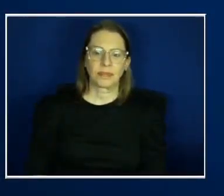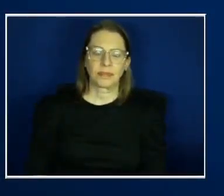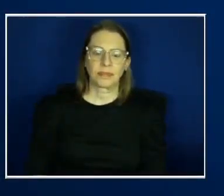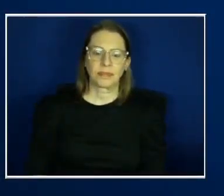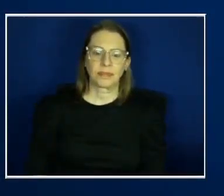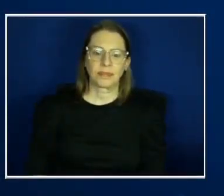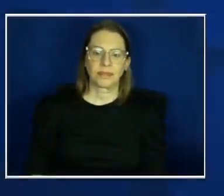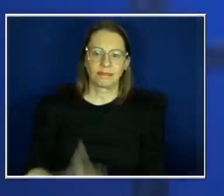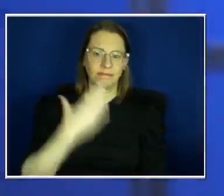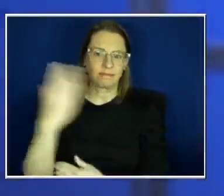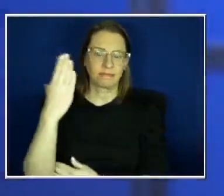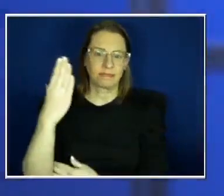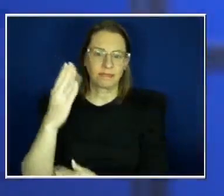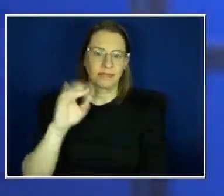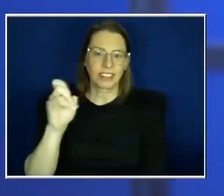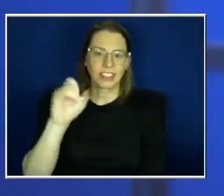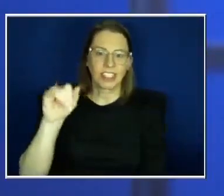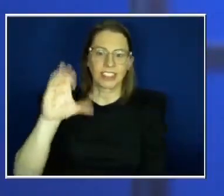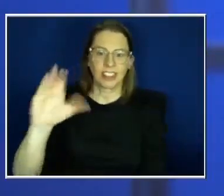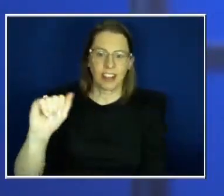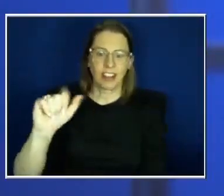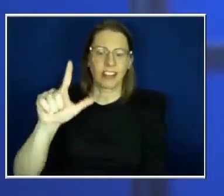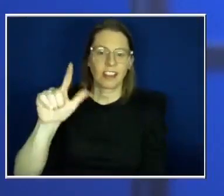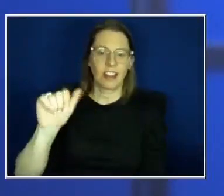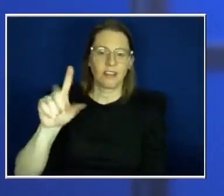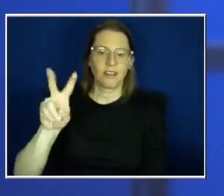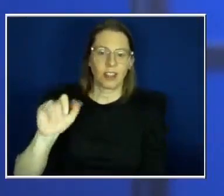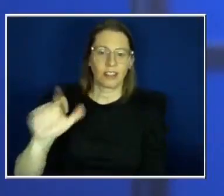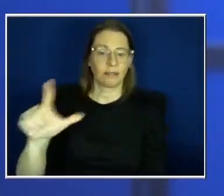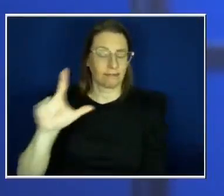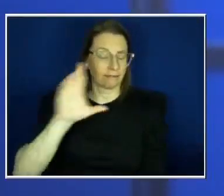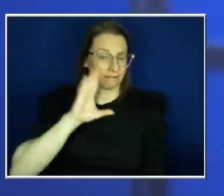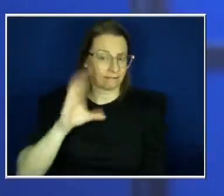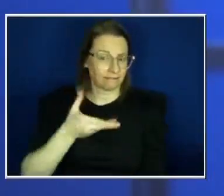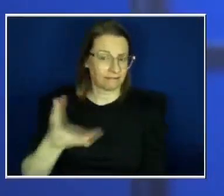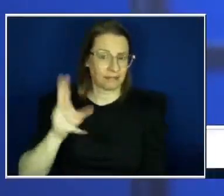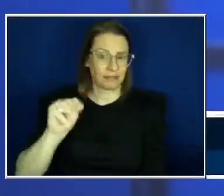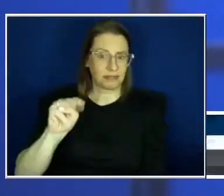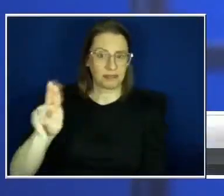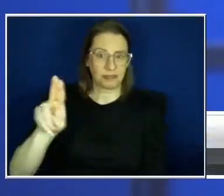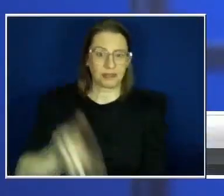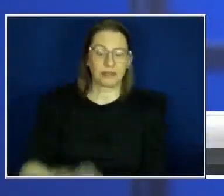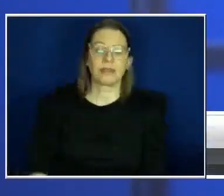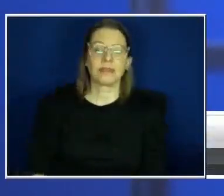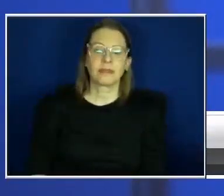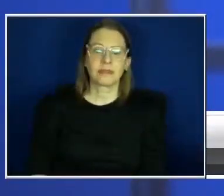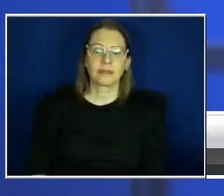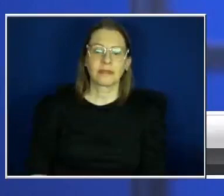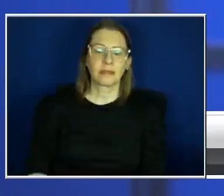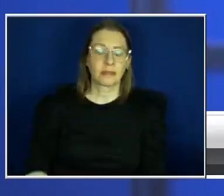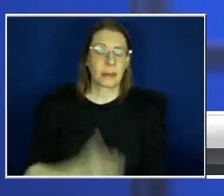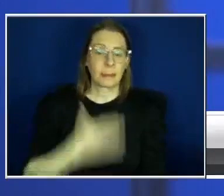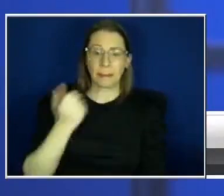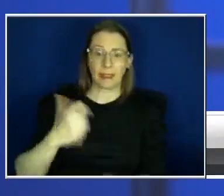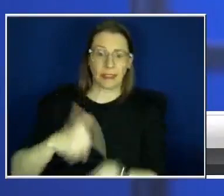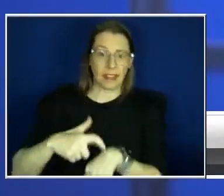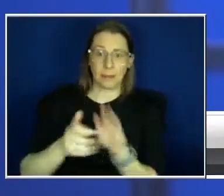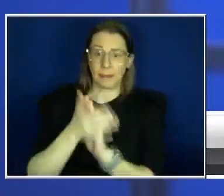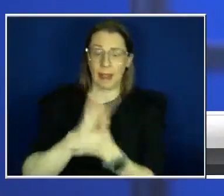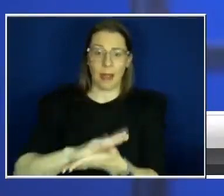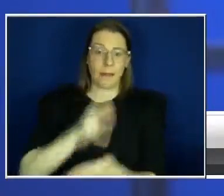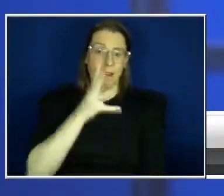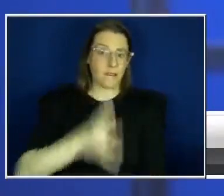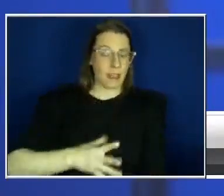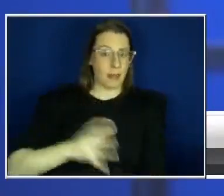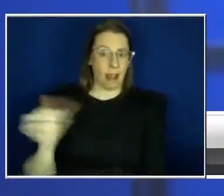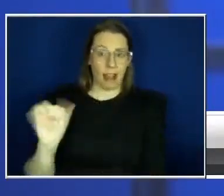Good morning, I'm Jessica Lovell, and welcome to the Morning Medical Update. There has never been a better time to be a female athlete or a fan